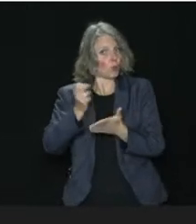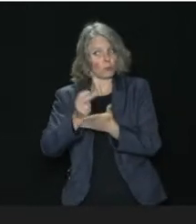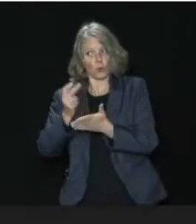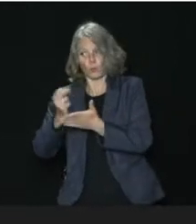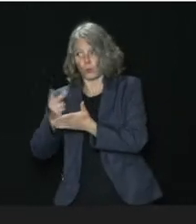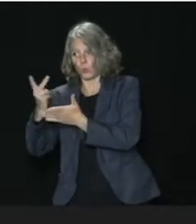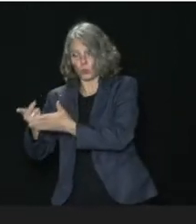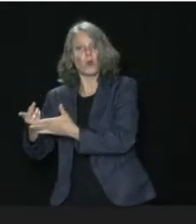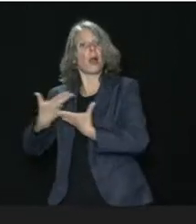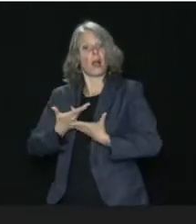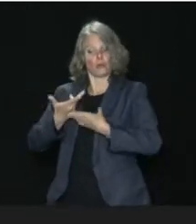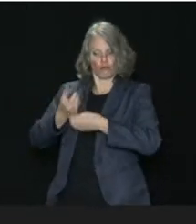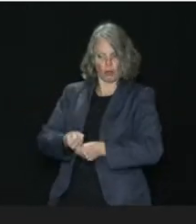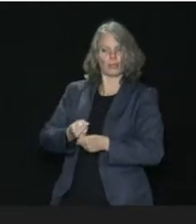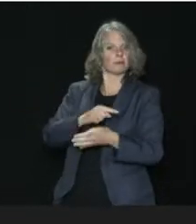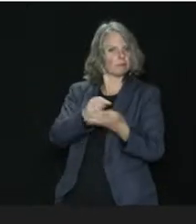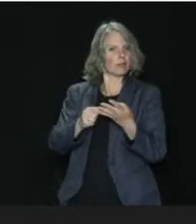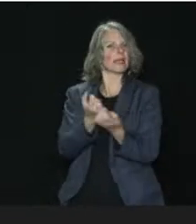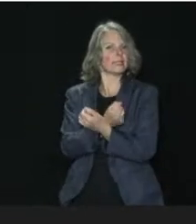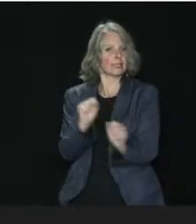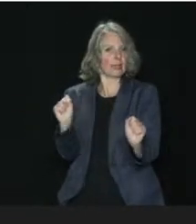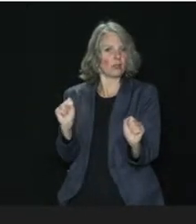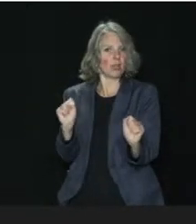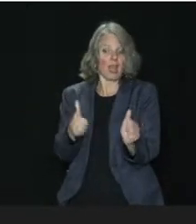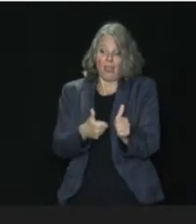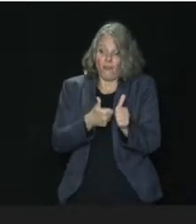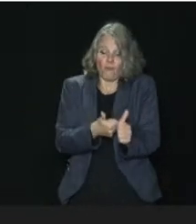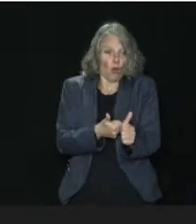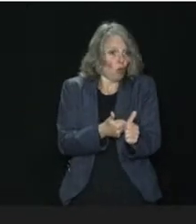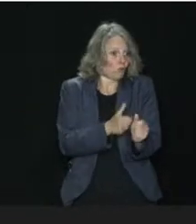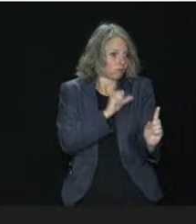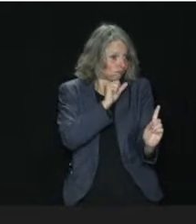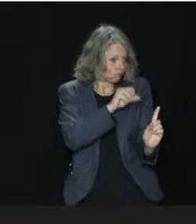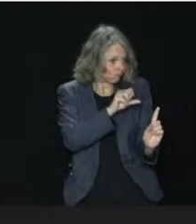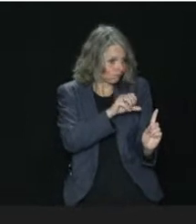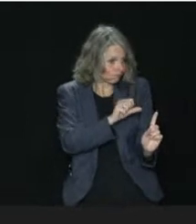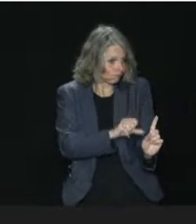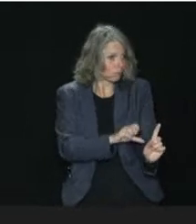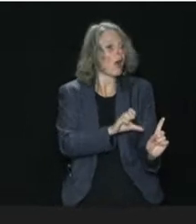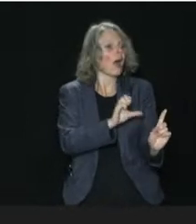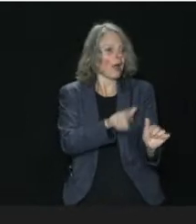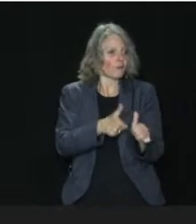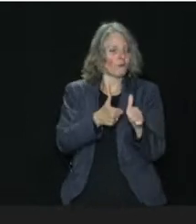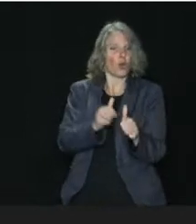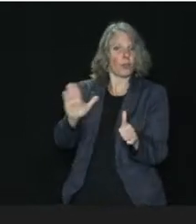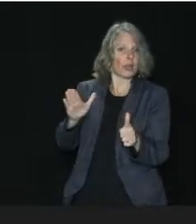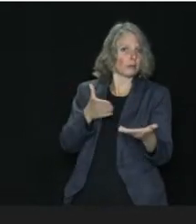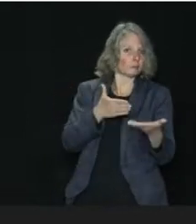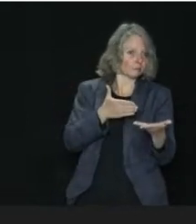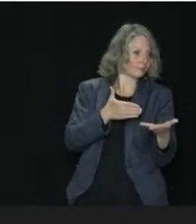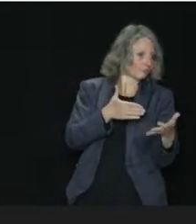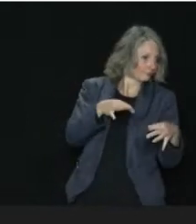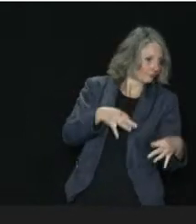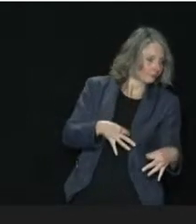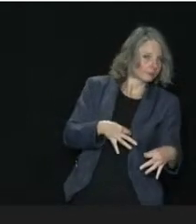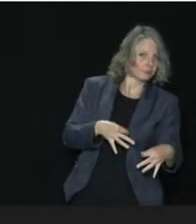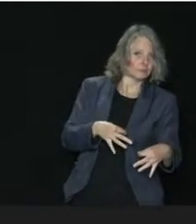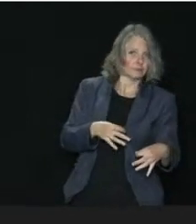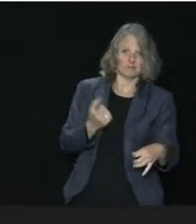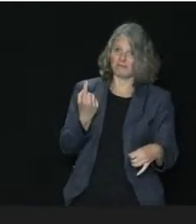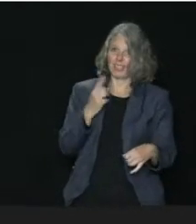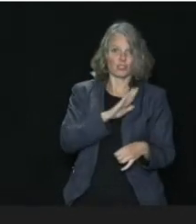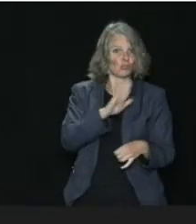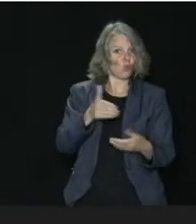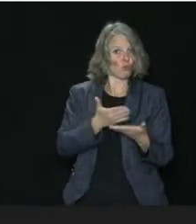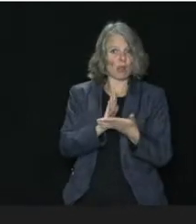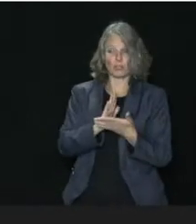job and follow the instructions. But it's your right to, of course,